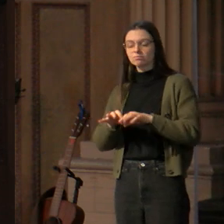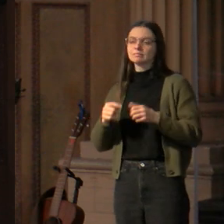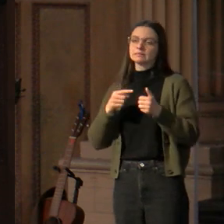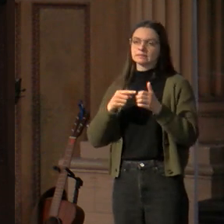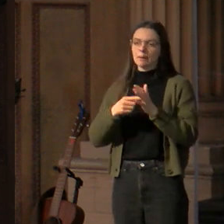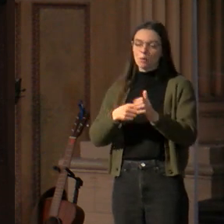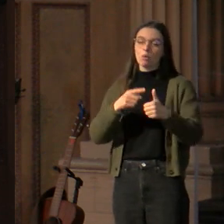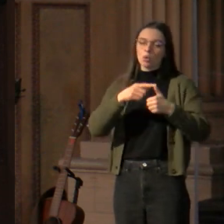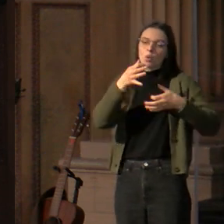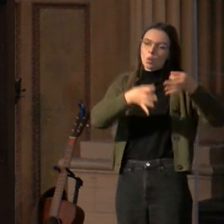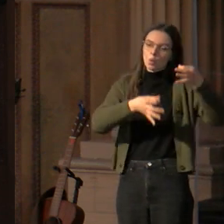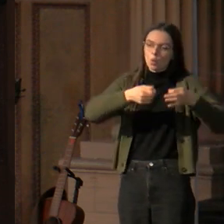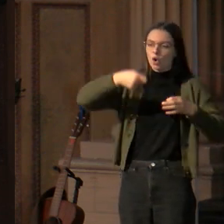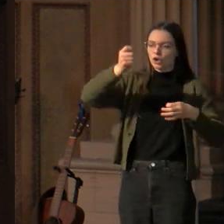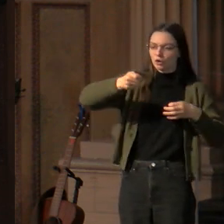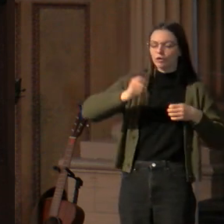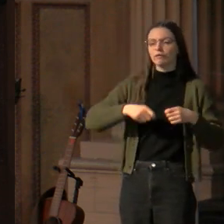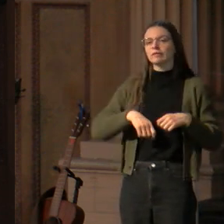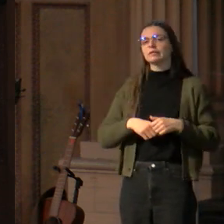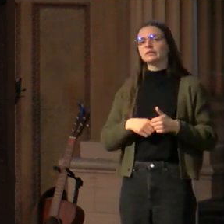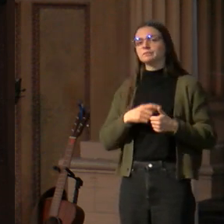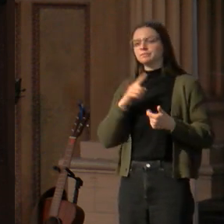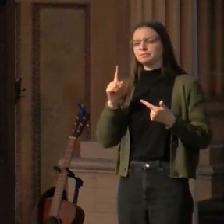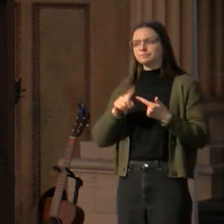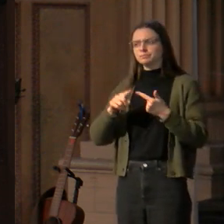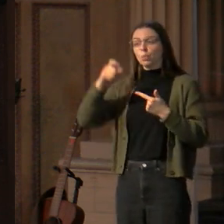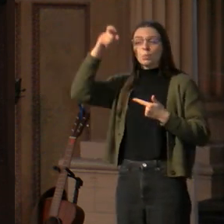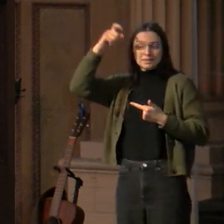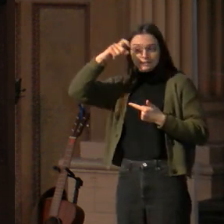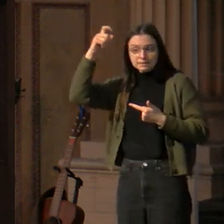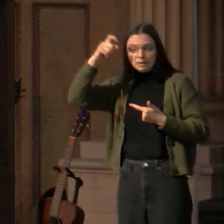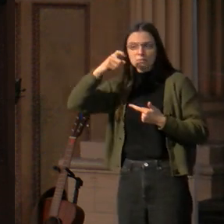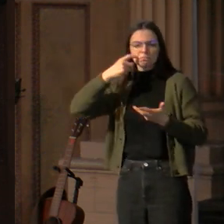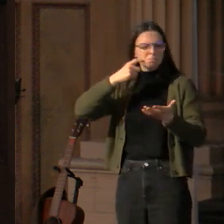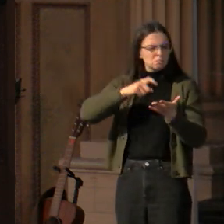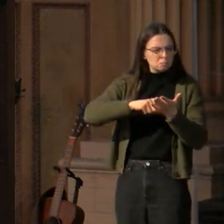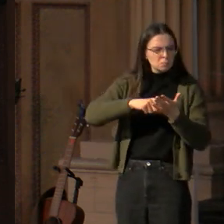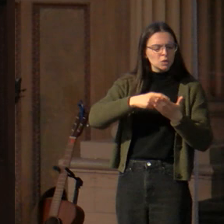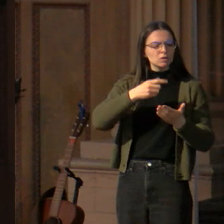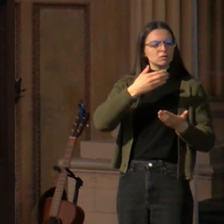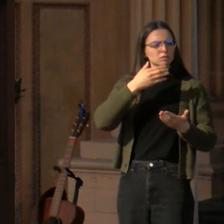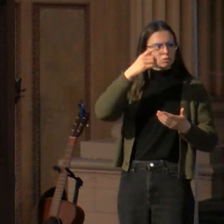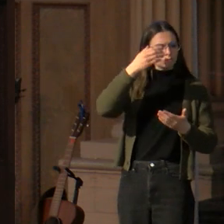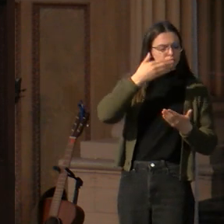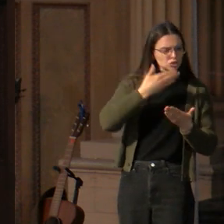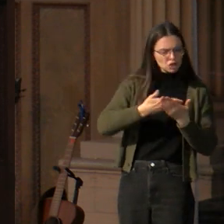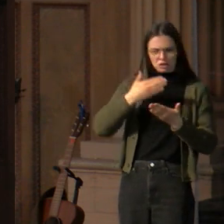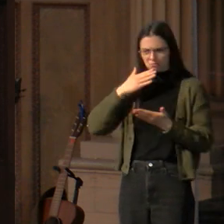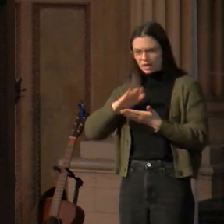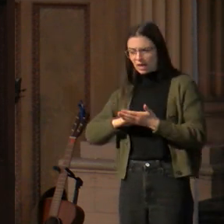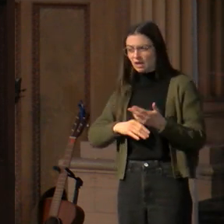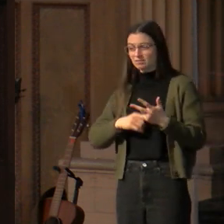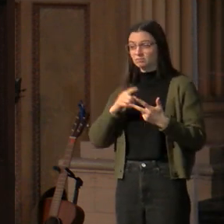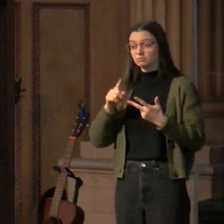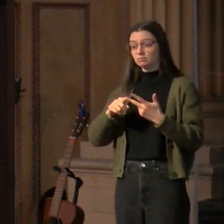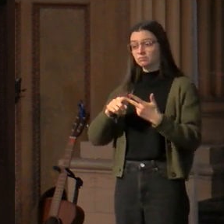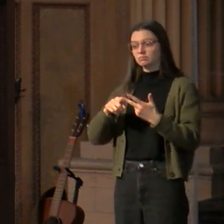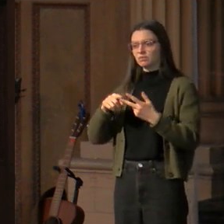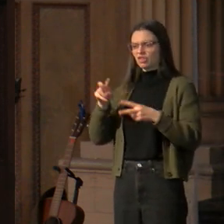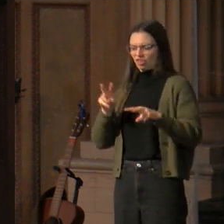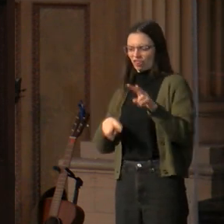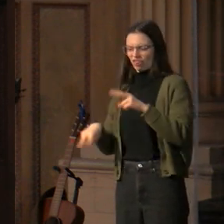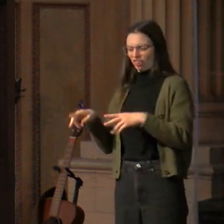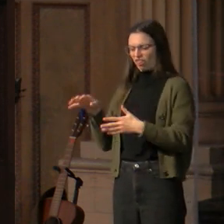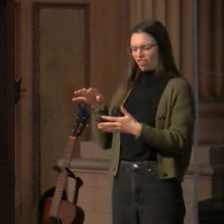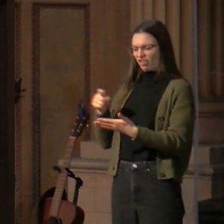also the kind of judging that we would just call being discerning or being wise. There's also being judgmental and critical, and